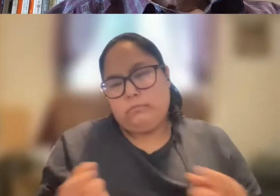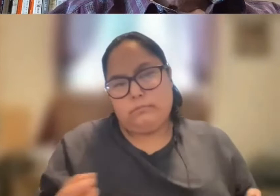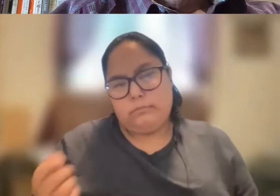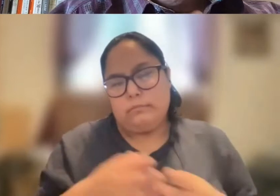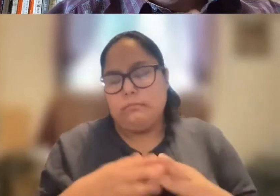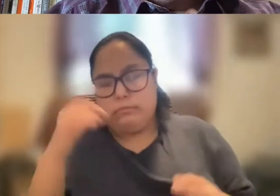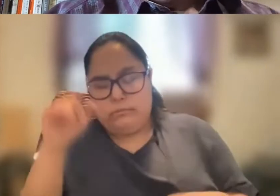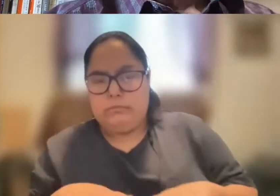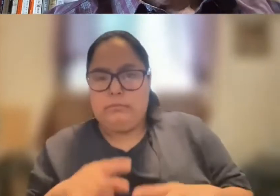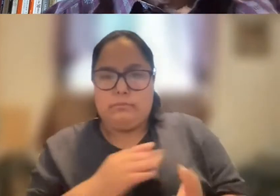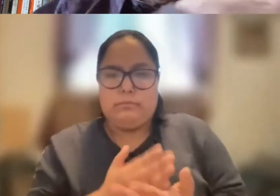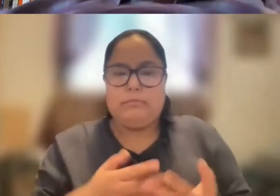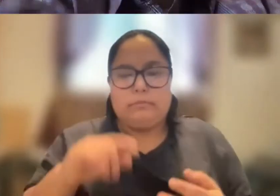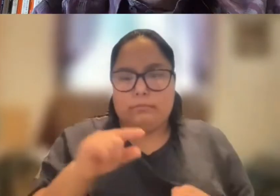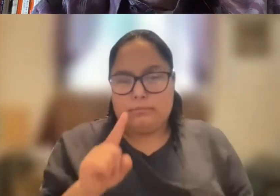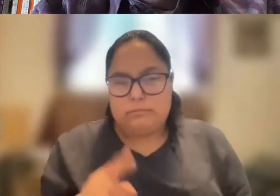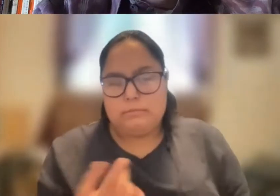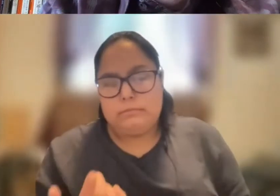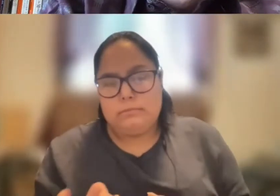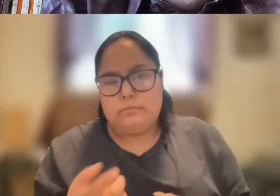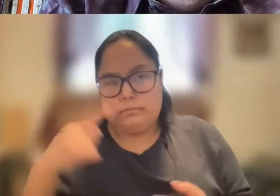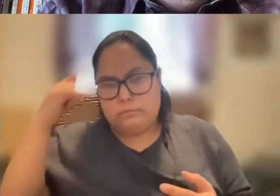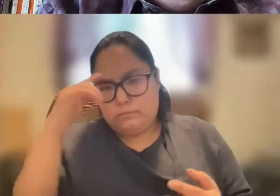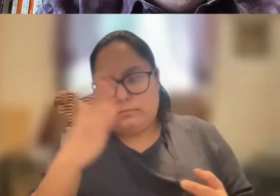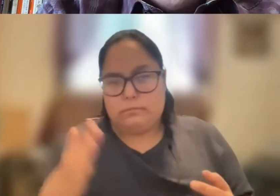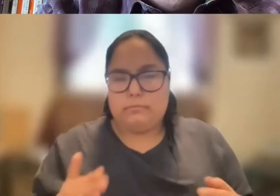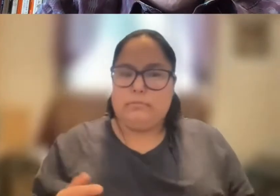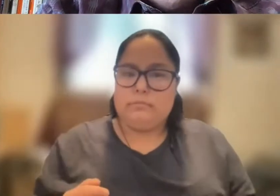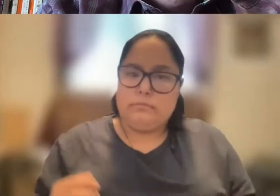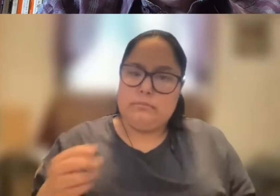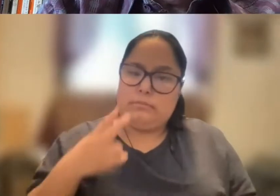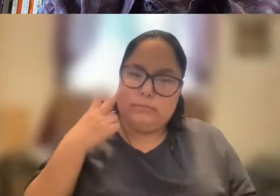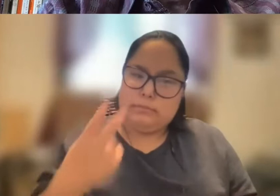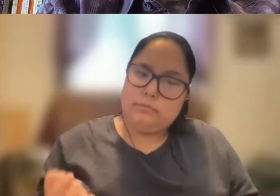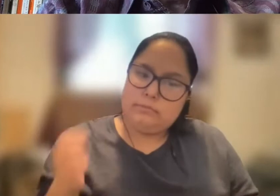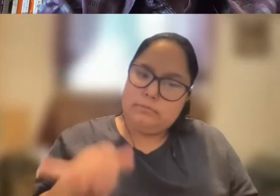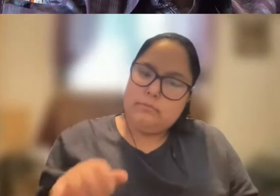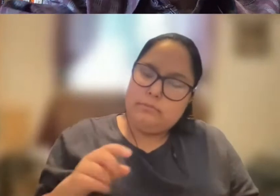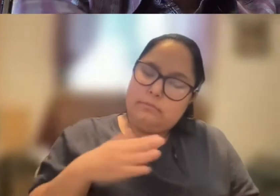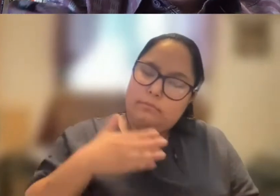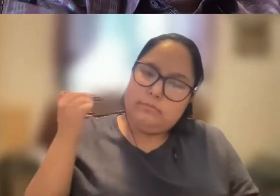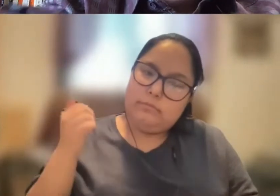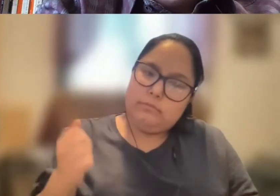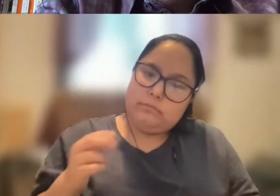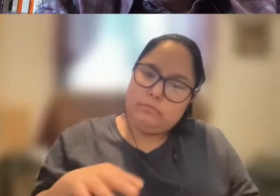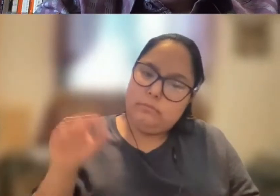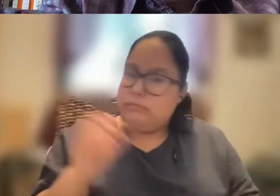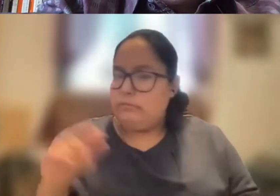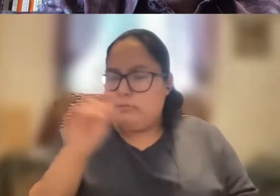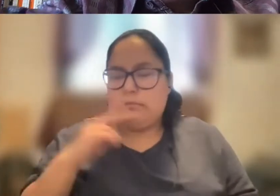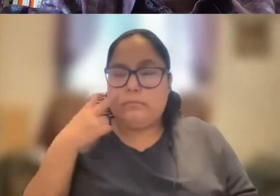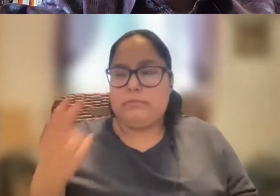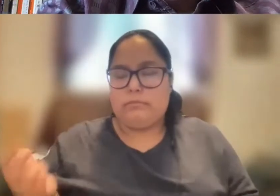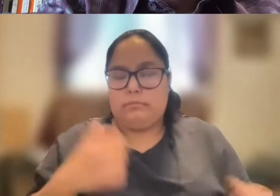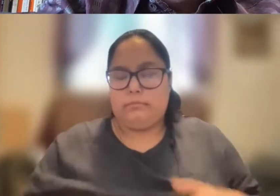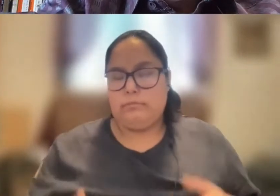for a second and I looked at him and I said, I've never seen that before. I've seen it on paper. I've never seen it